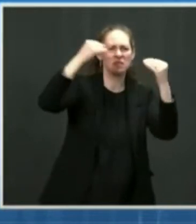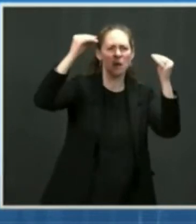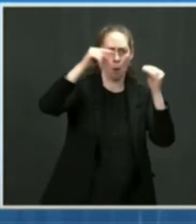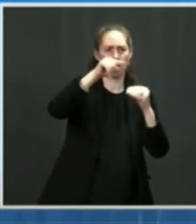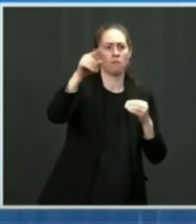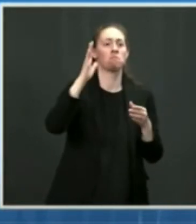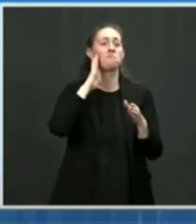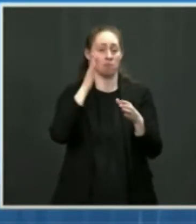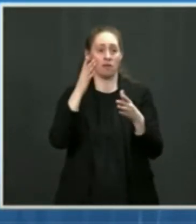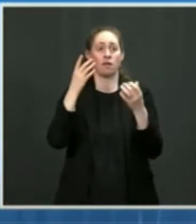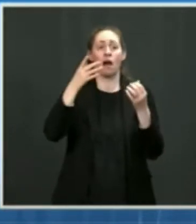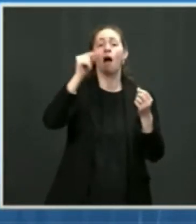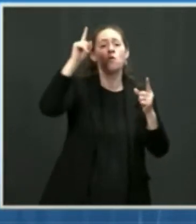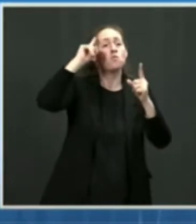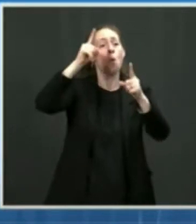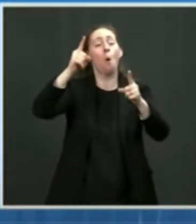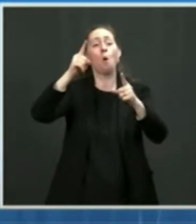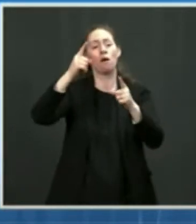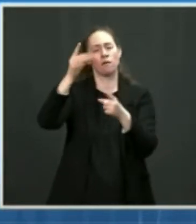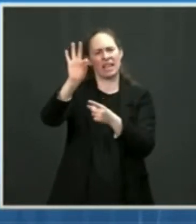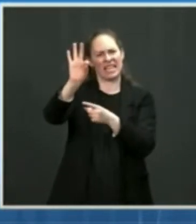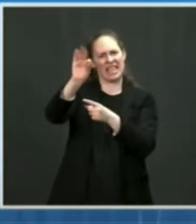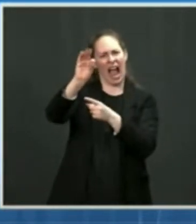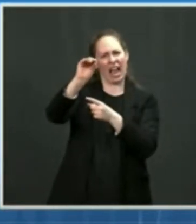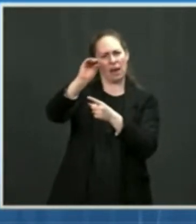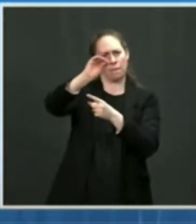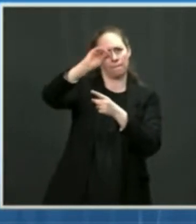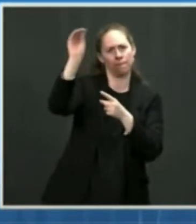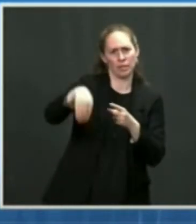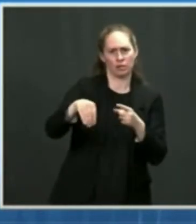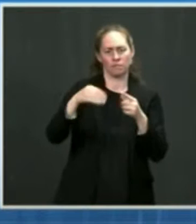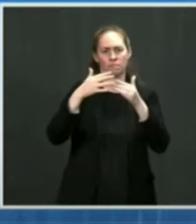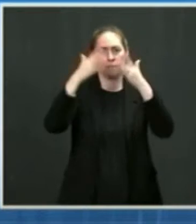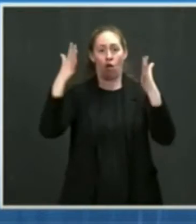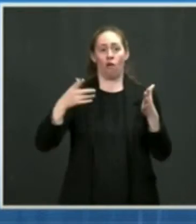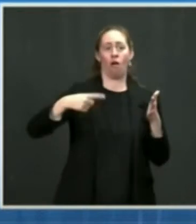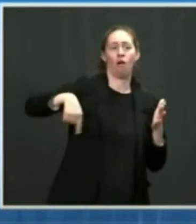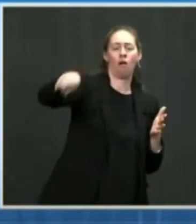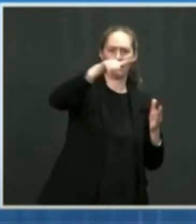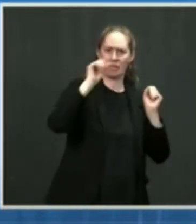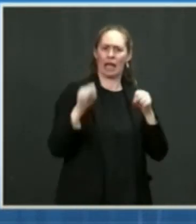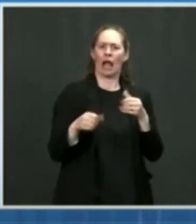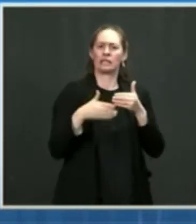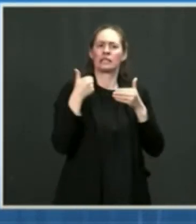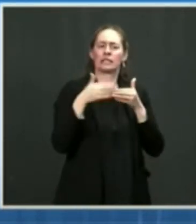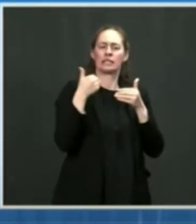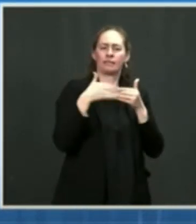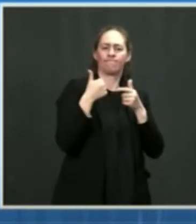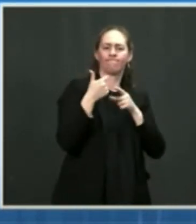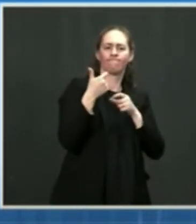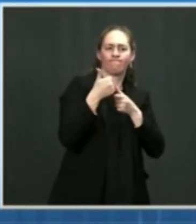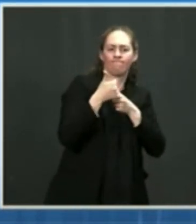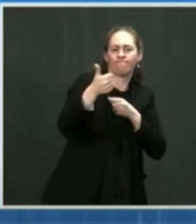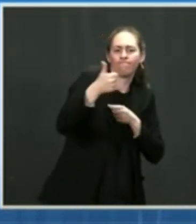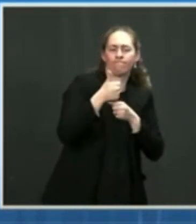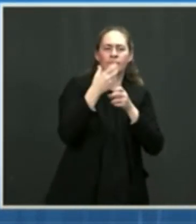living within, I should say 90% of Americans will be living within 5 miles of a place to get vaccinated. But as it relates to